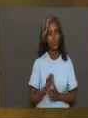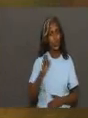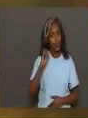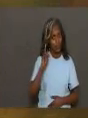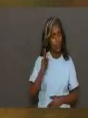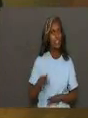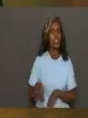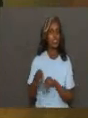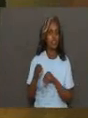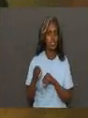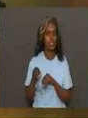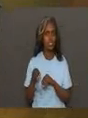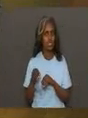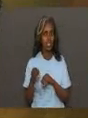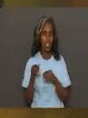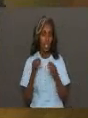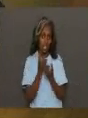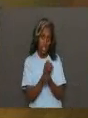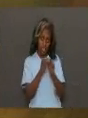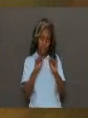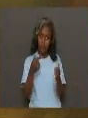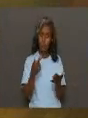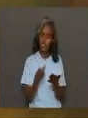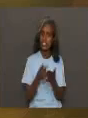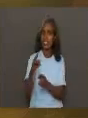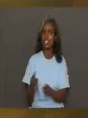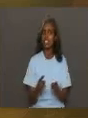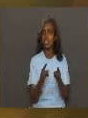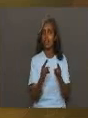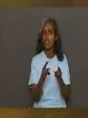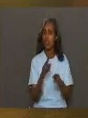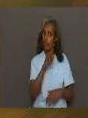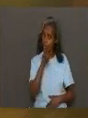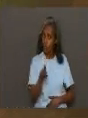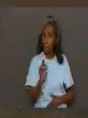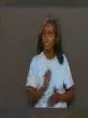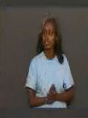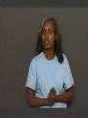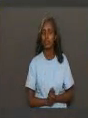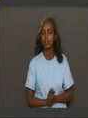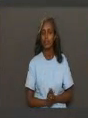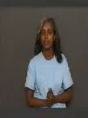Okay, students, let us solve this system of equations.